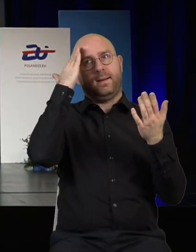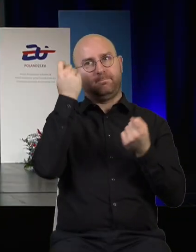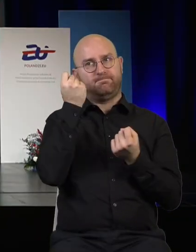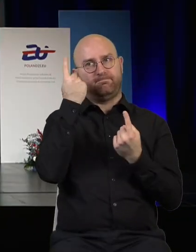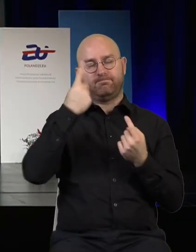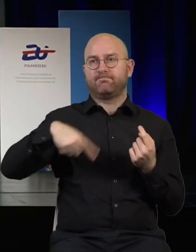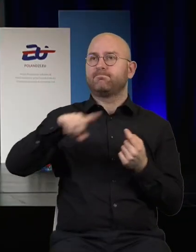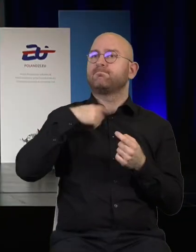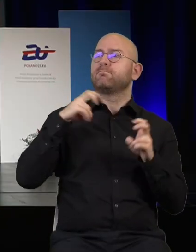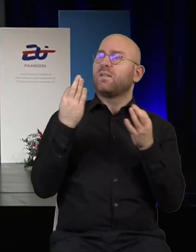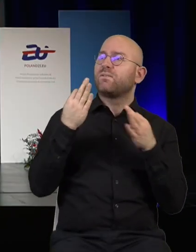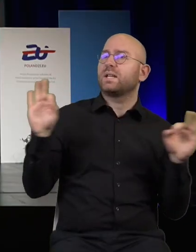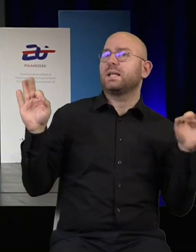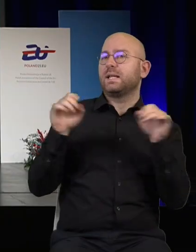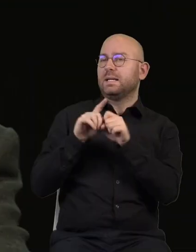Alan.